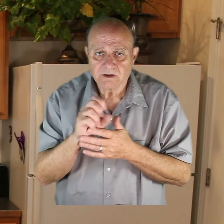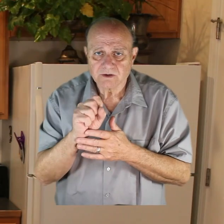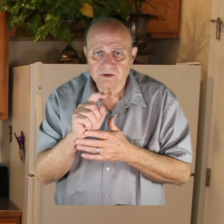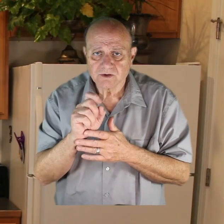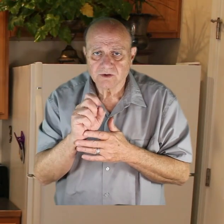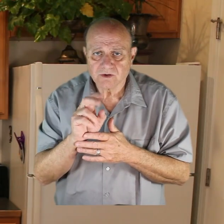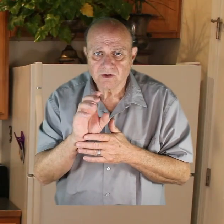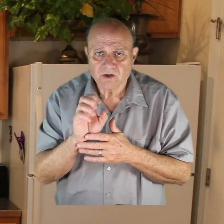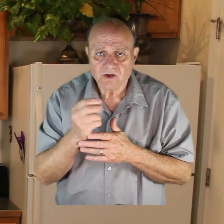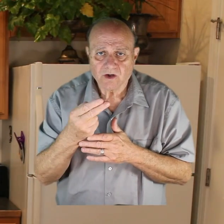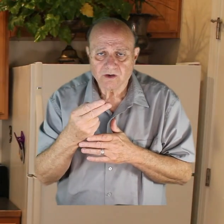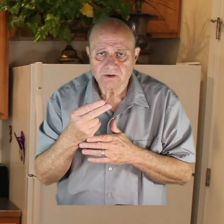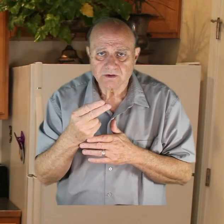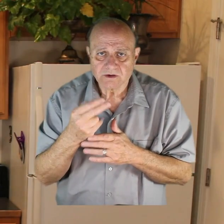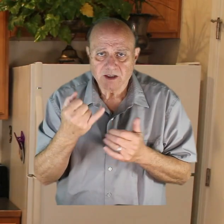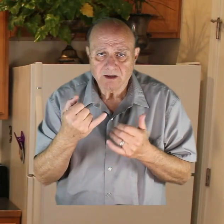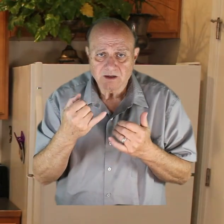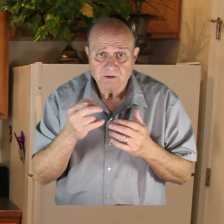And I believe that's ready.